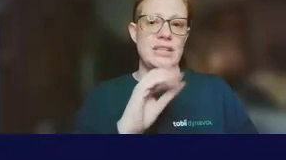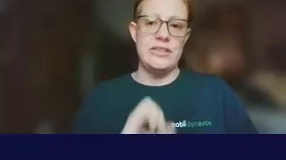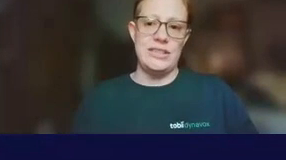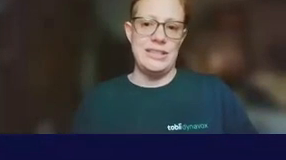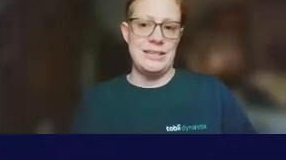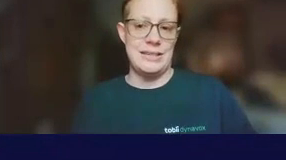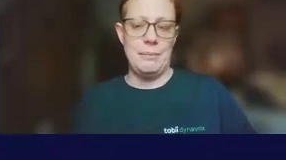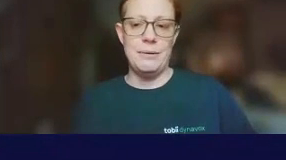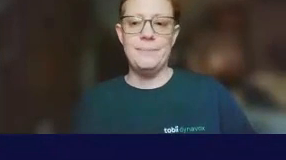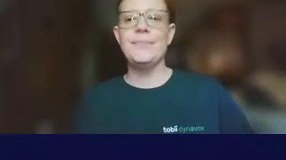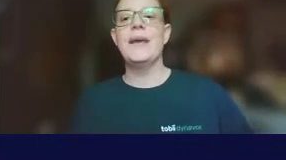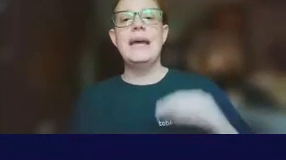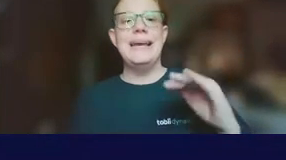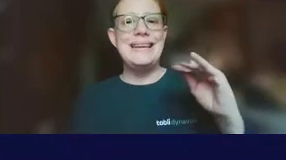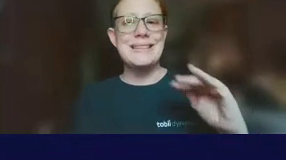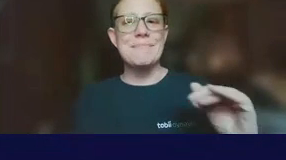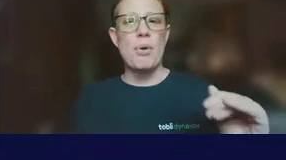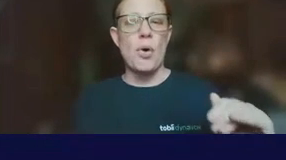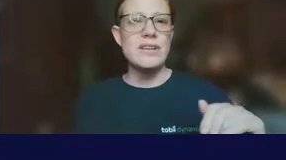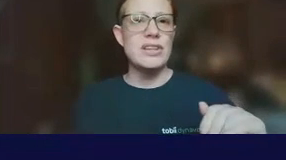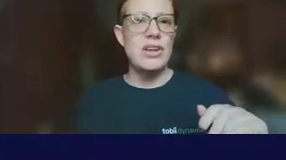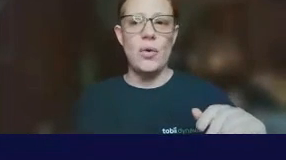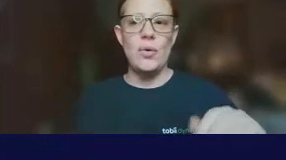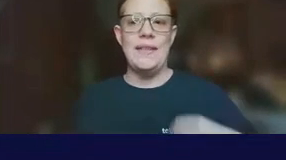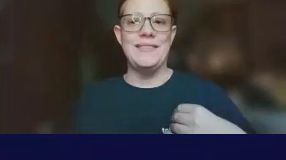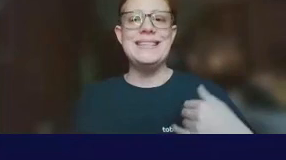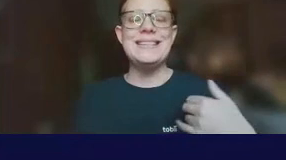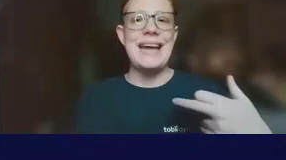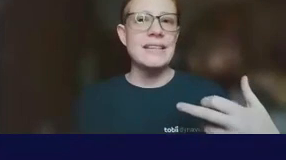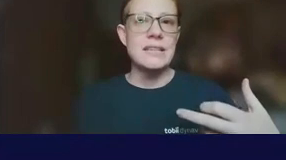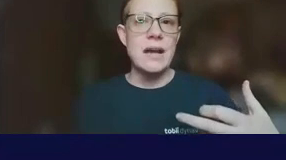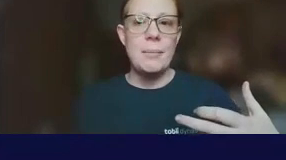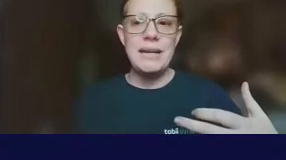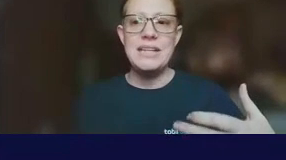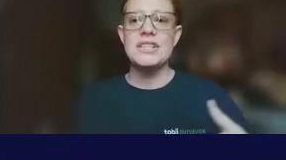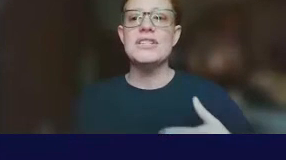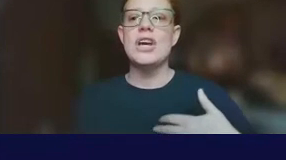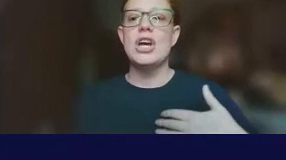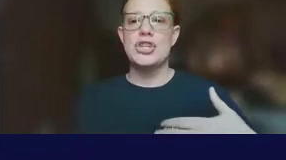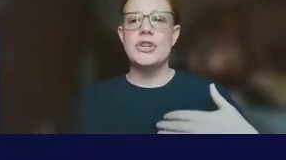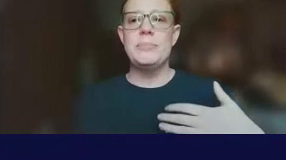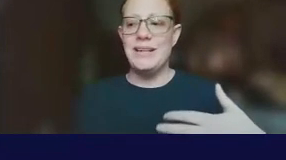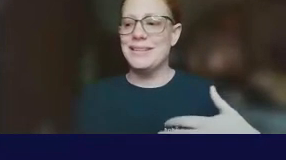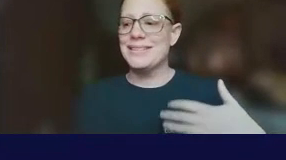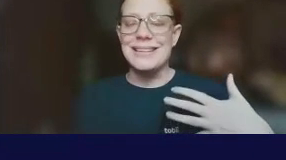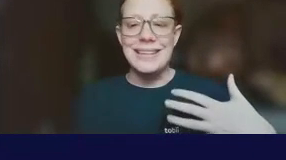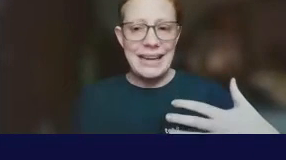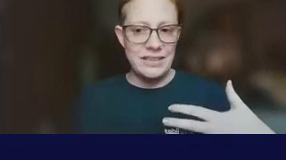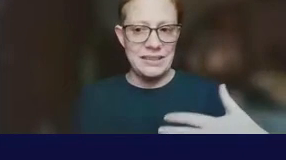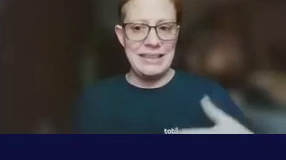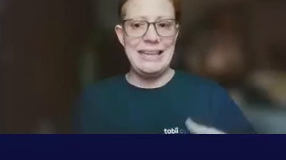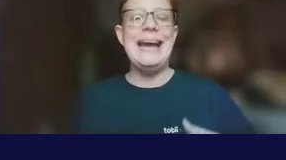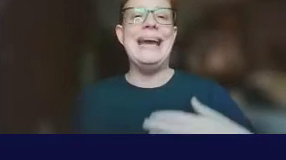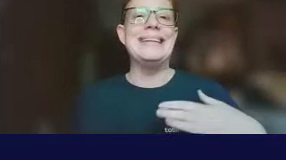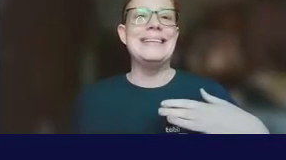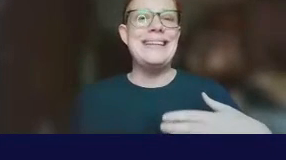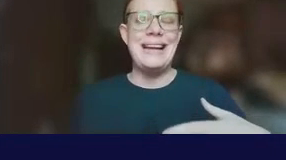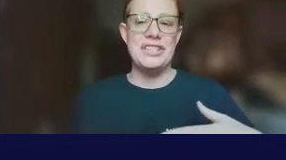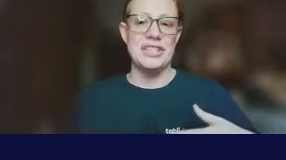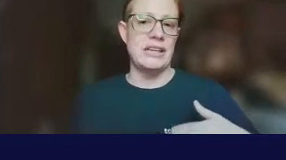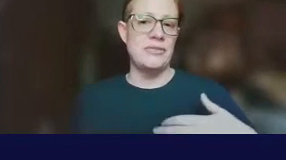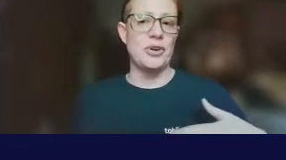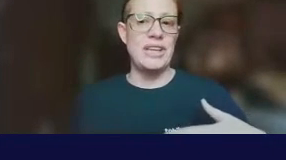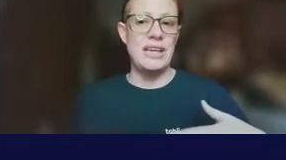image into TDSnap. It is important to note that these text accommodations should be done selectively and